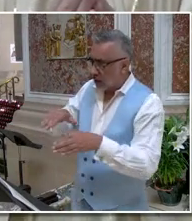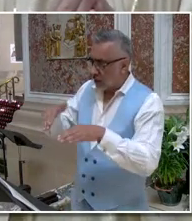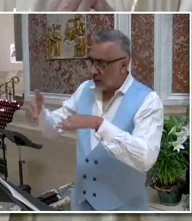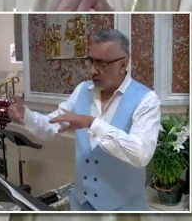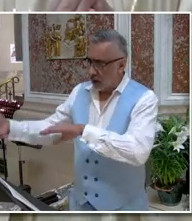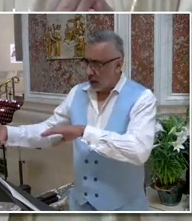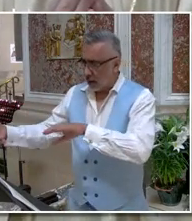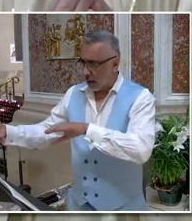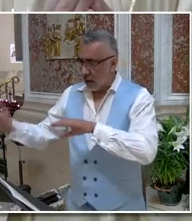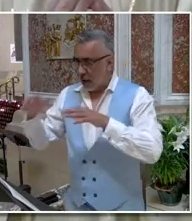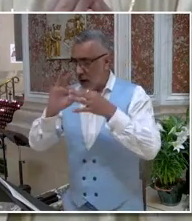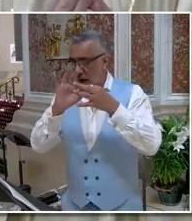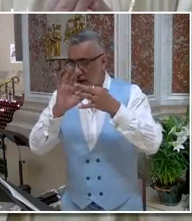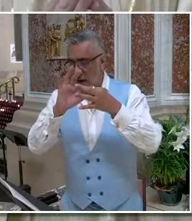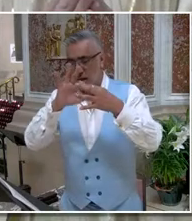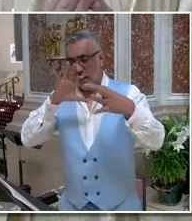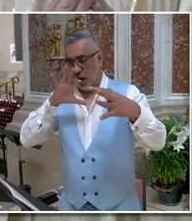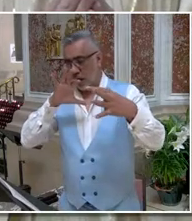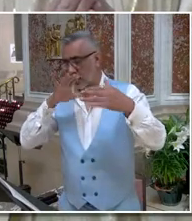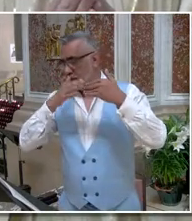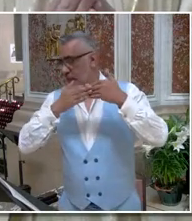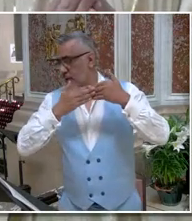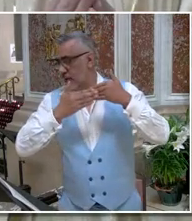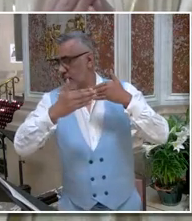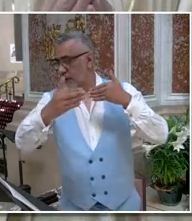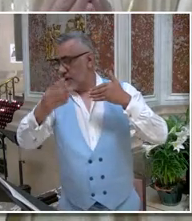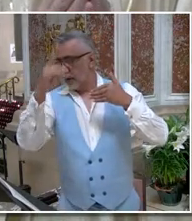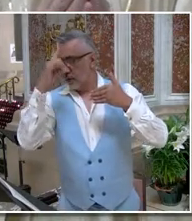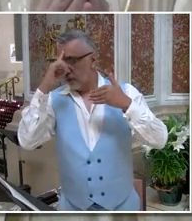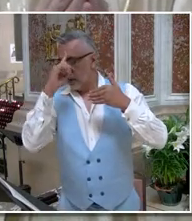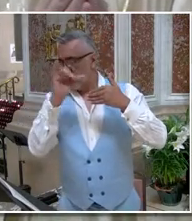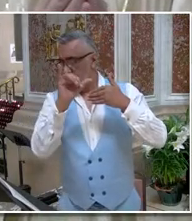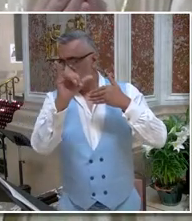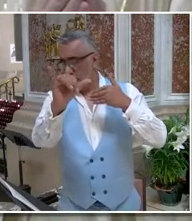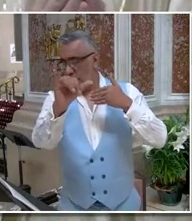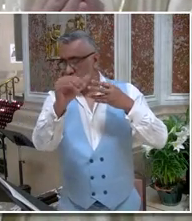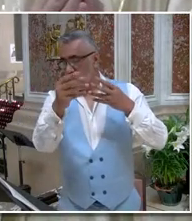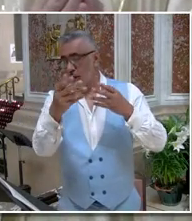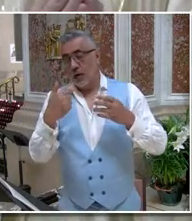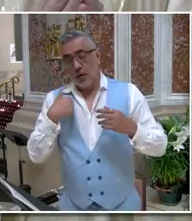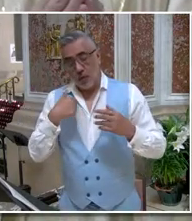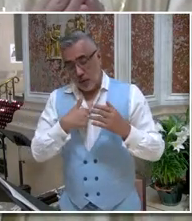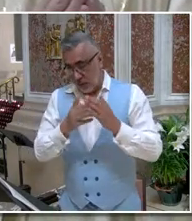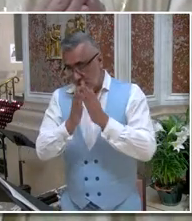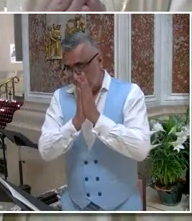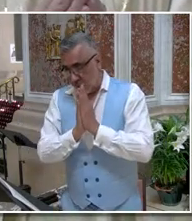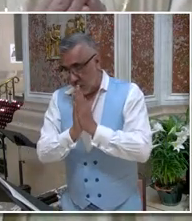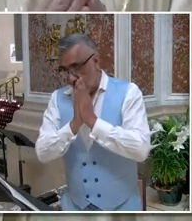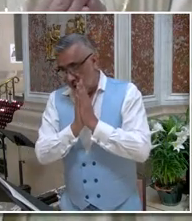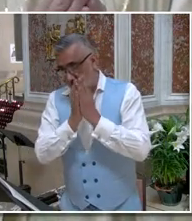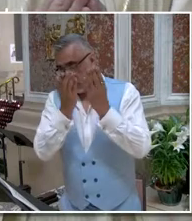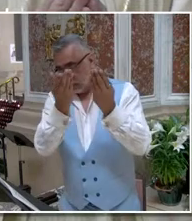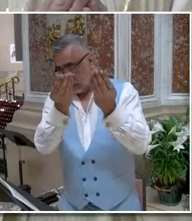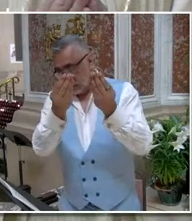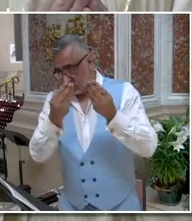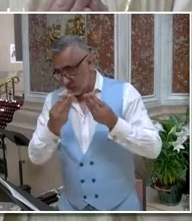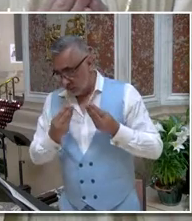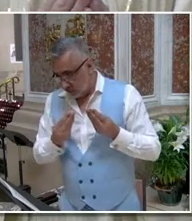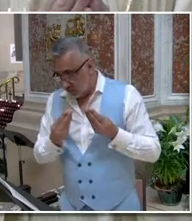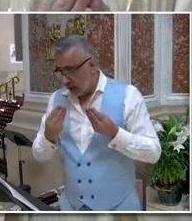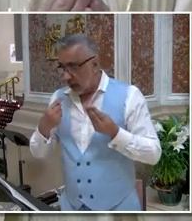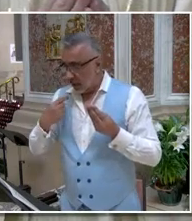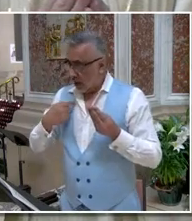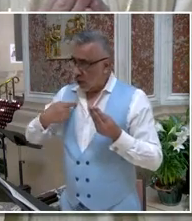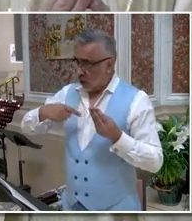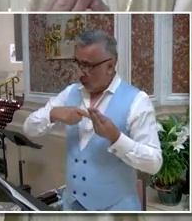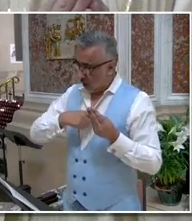us the path to eternity, grant, we pray, that we who keep